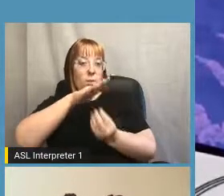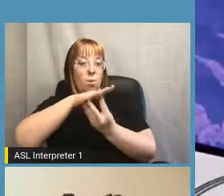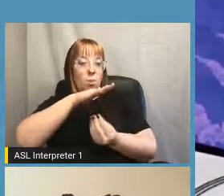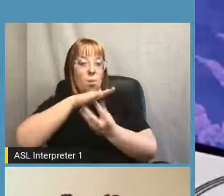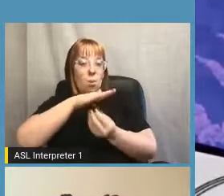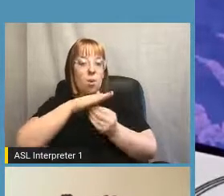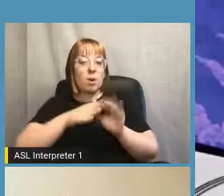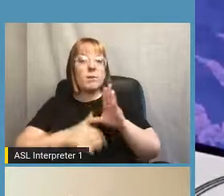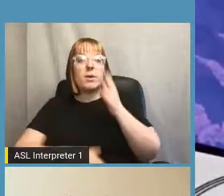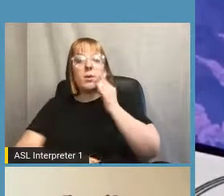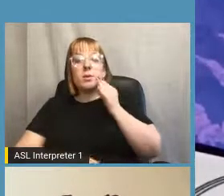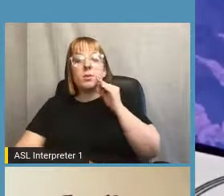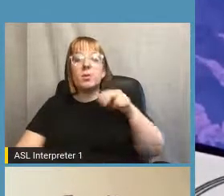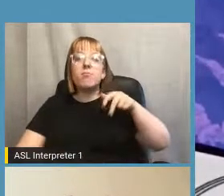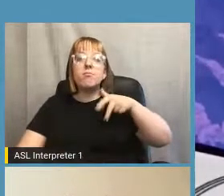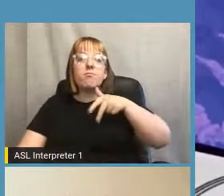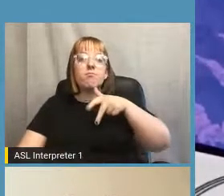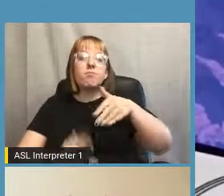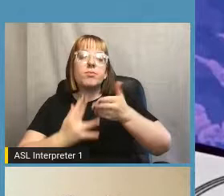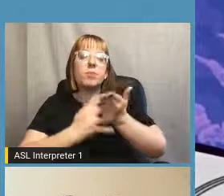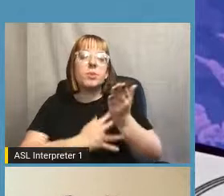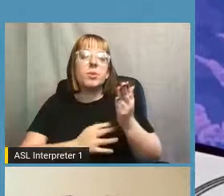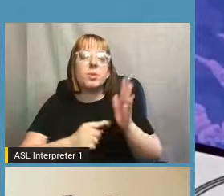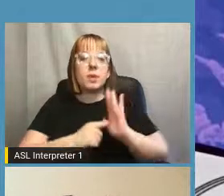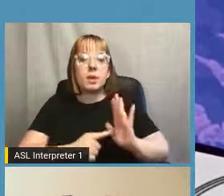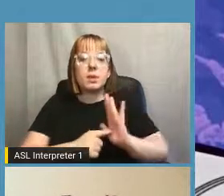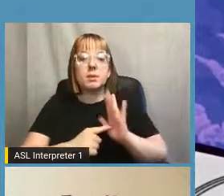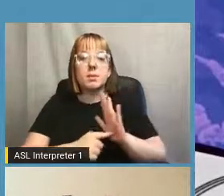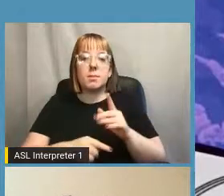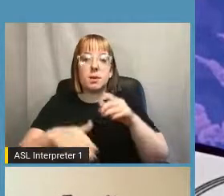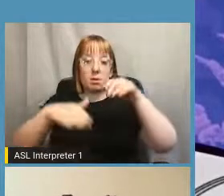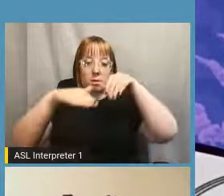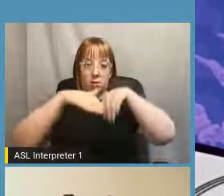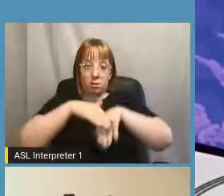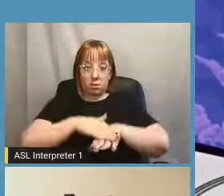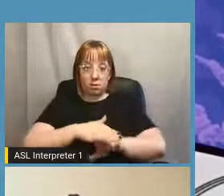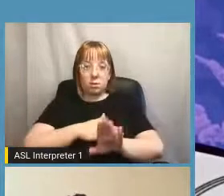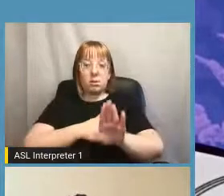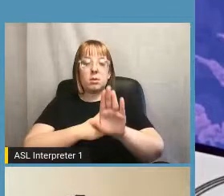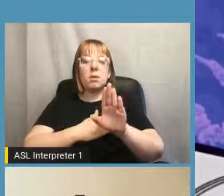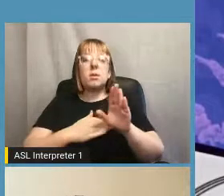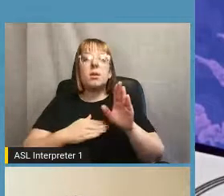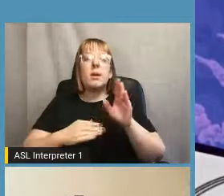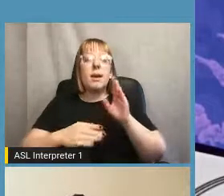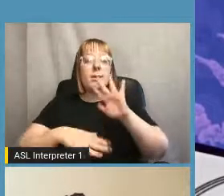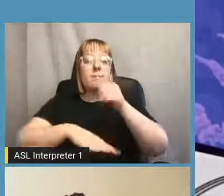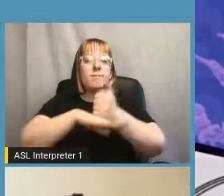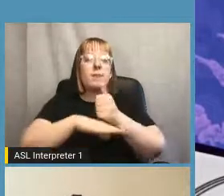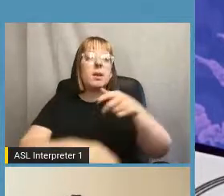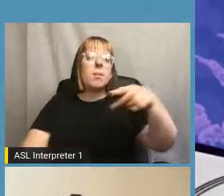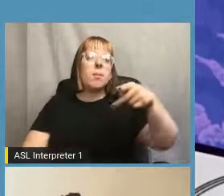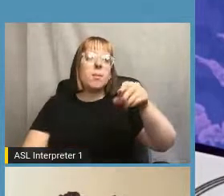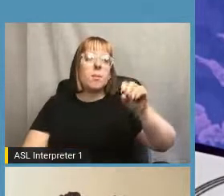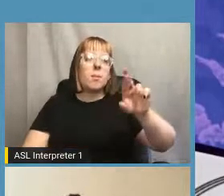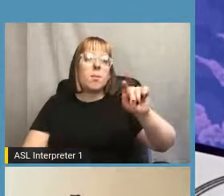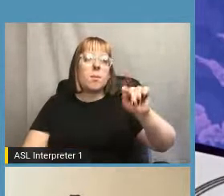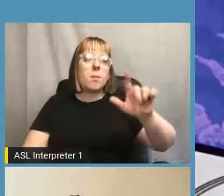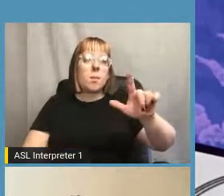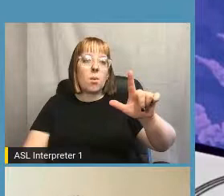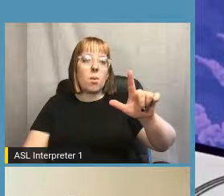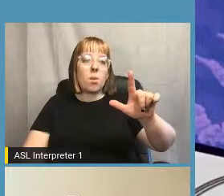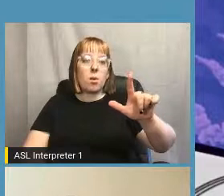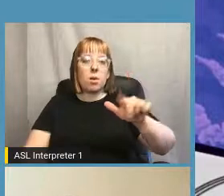the exhibition, but you have kind of an entry point. I created in this case kind of a portal that walks you up into